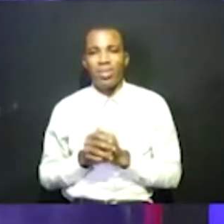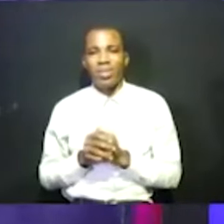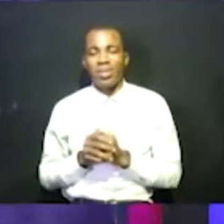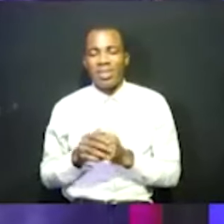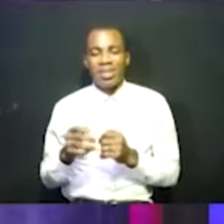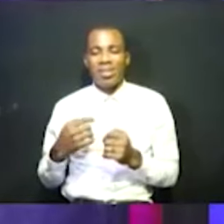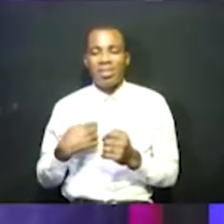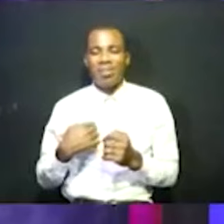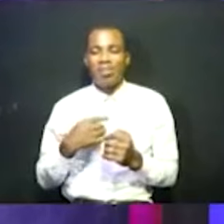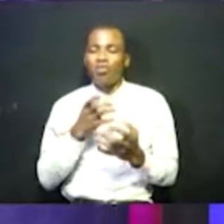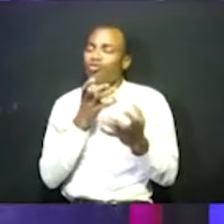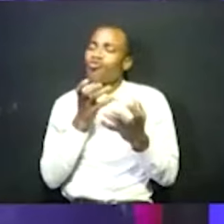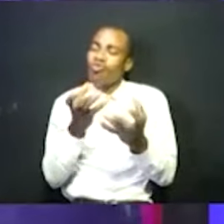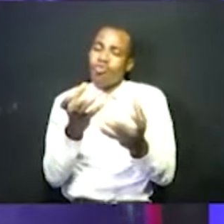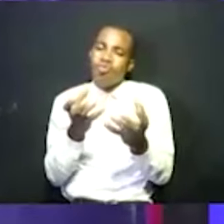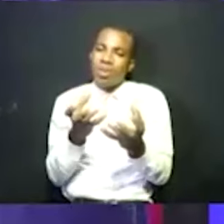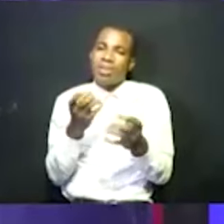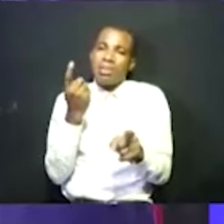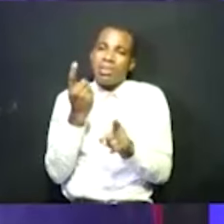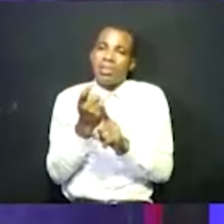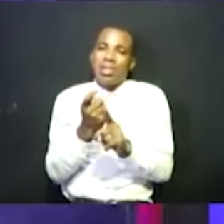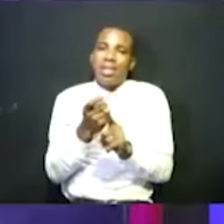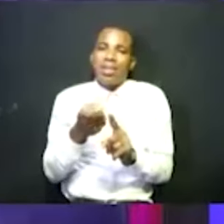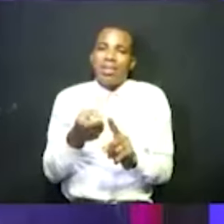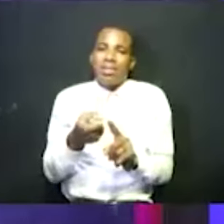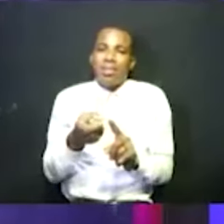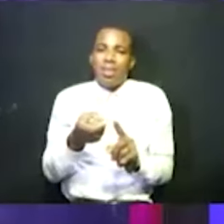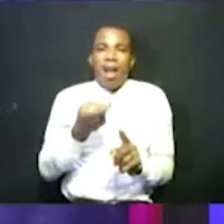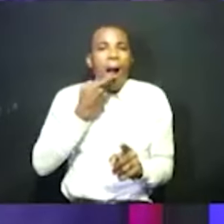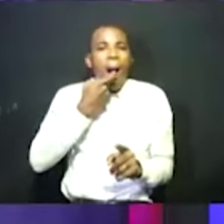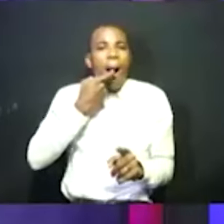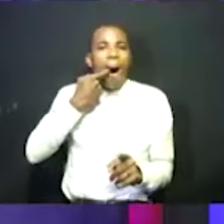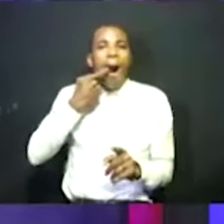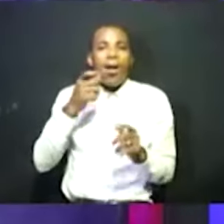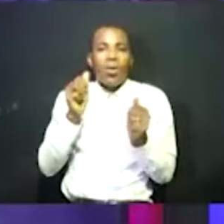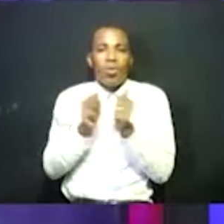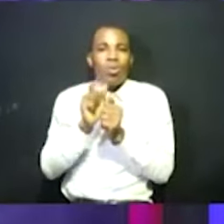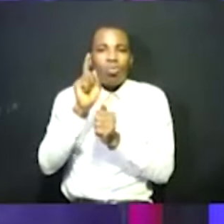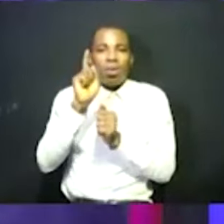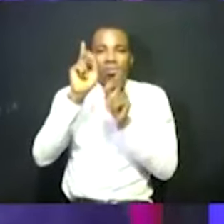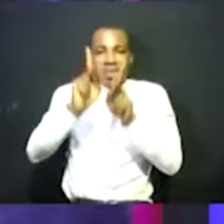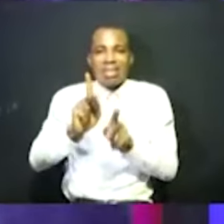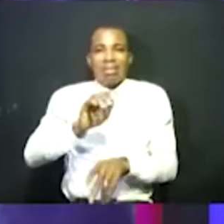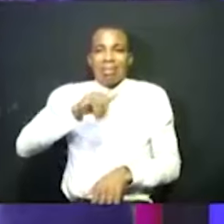limit yourself to that one person for the rest of your life.